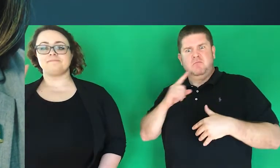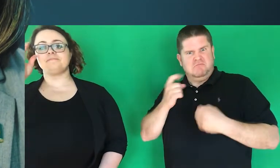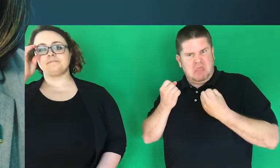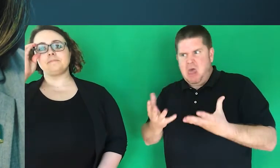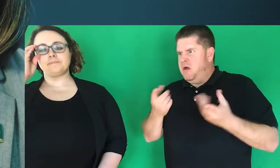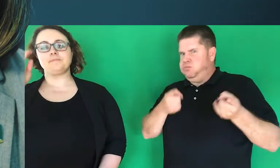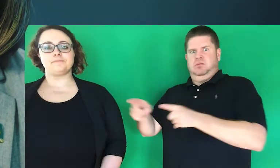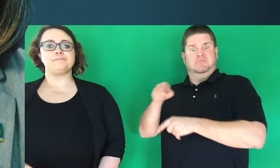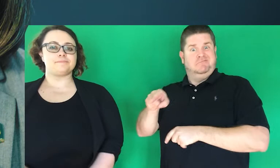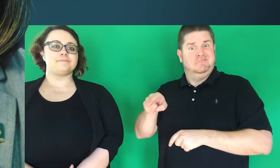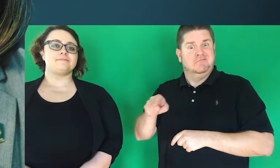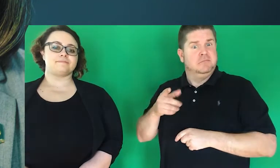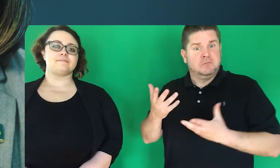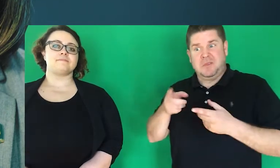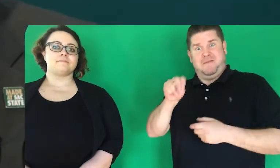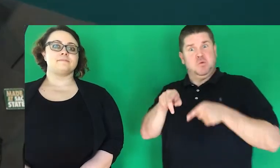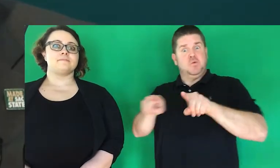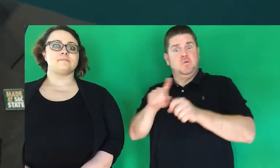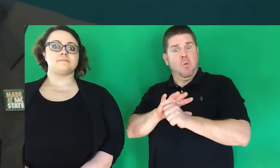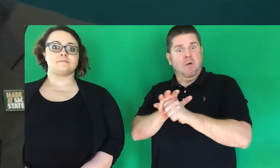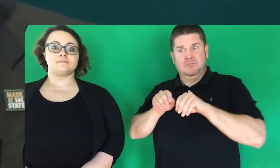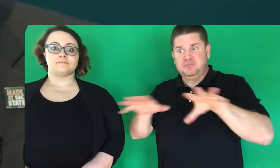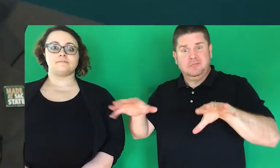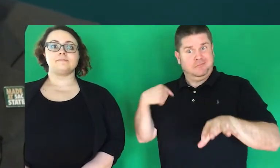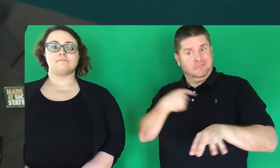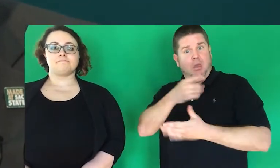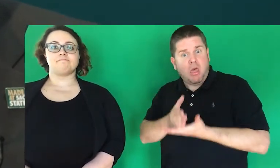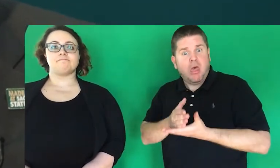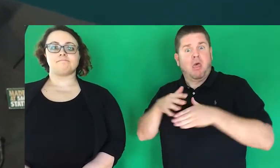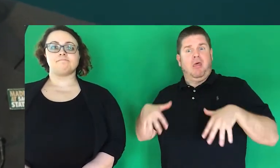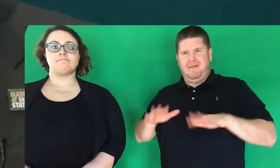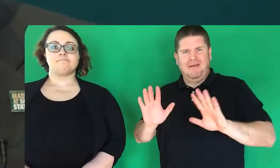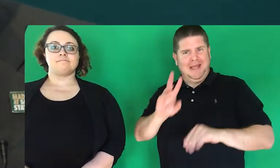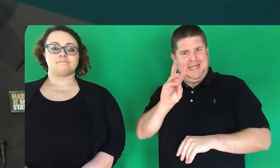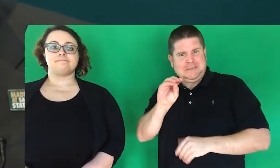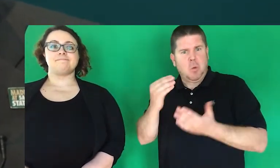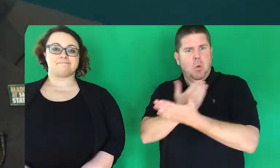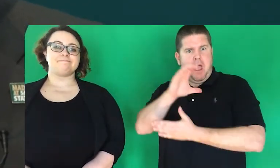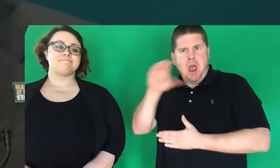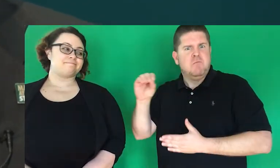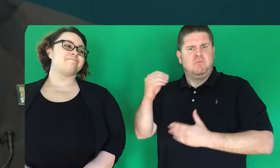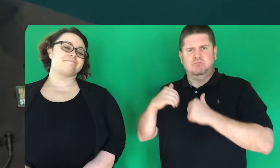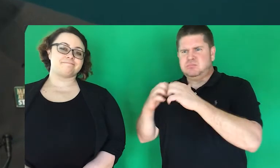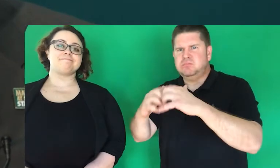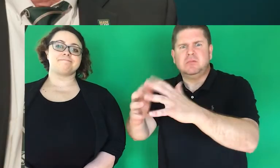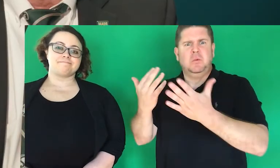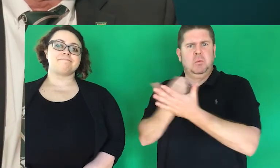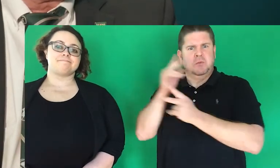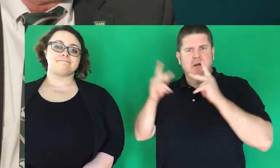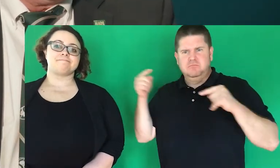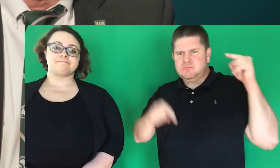that's been done there, even during the pandemic. We didn't stop at all. 60 new companies just generating more and